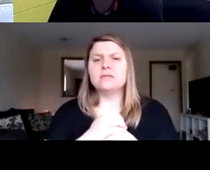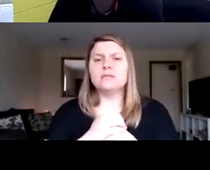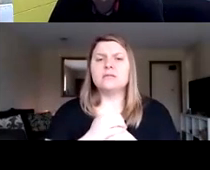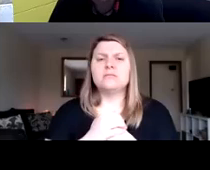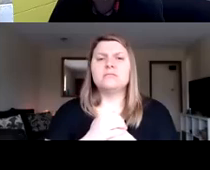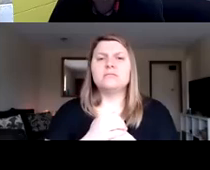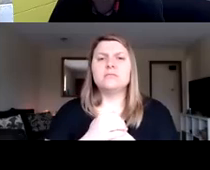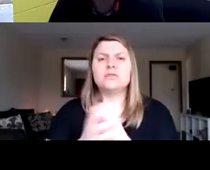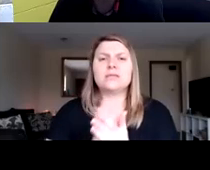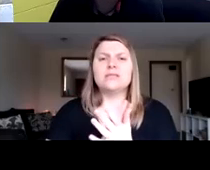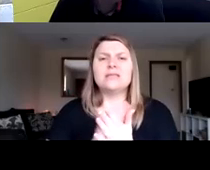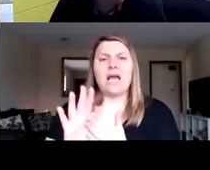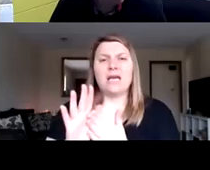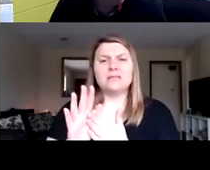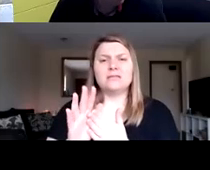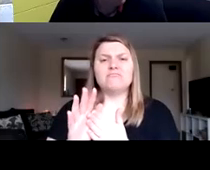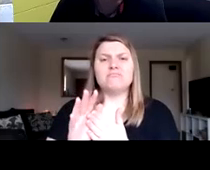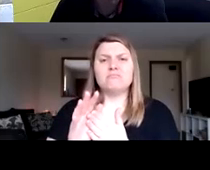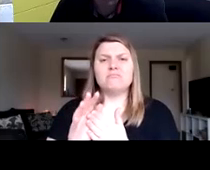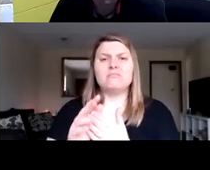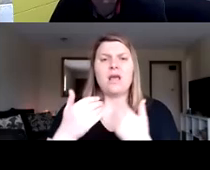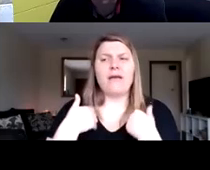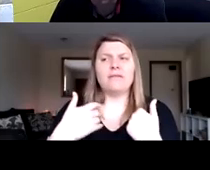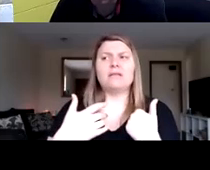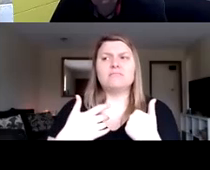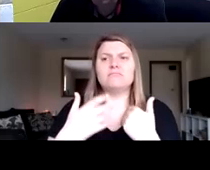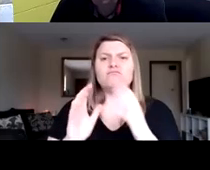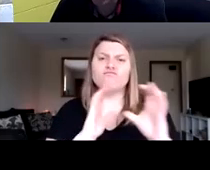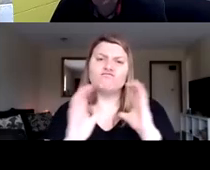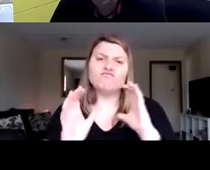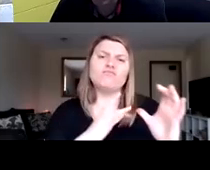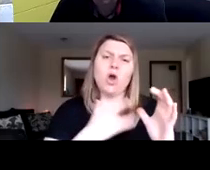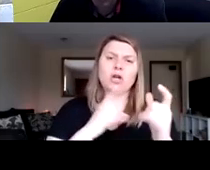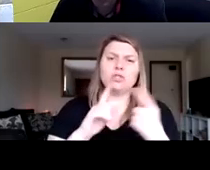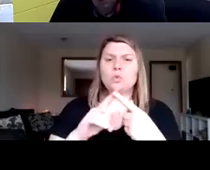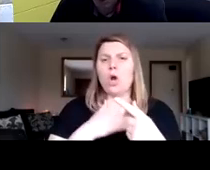nice having heart to heart,